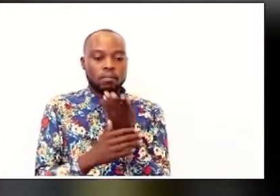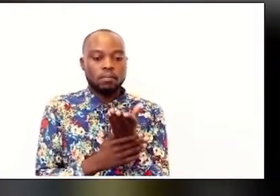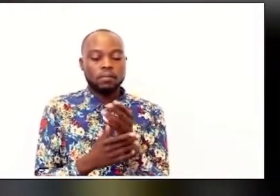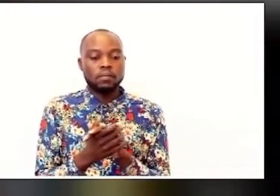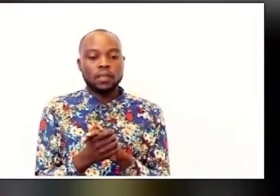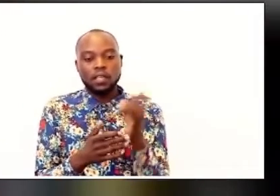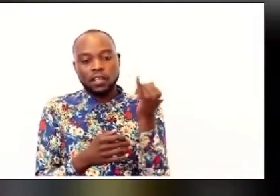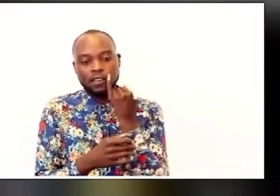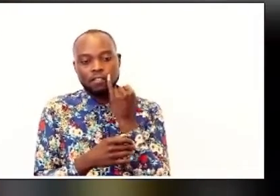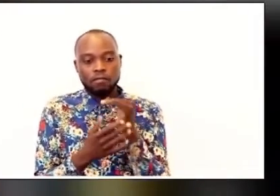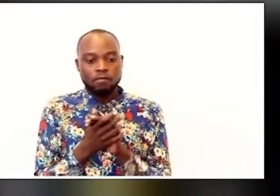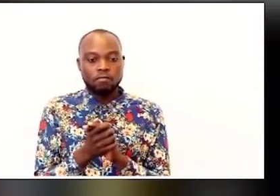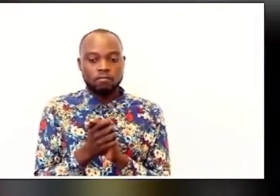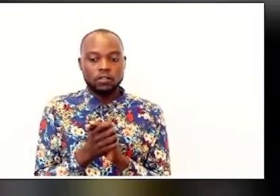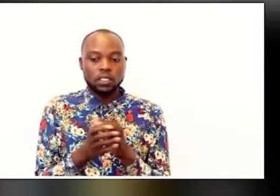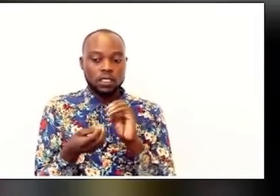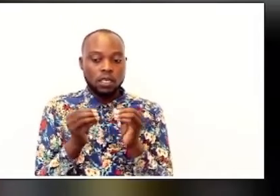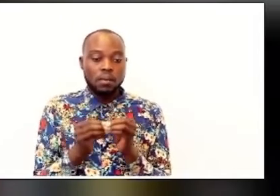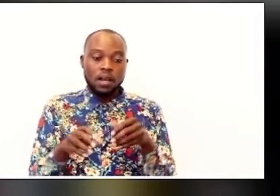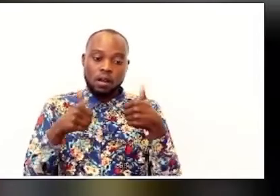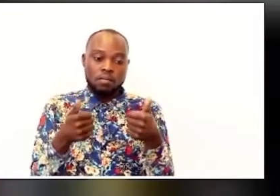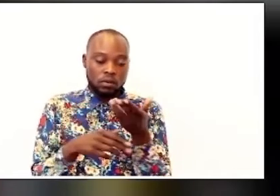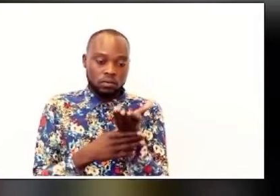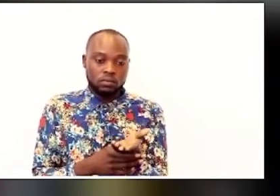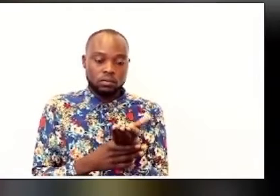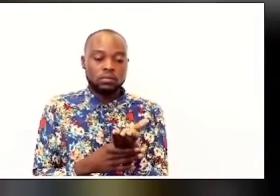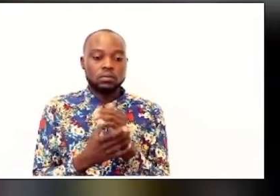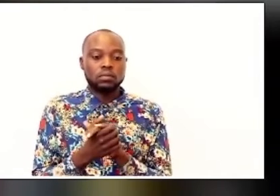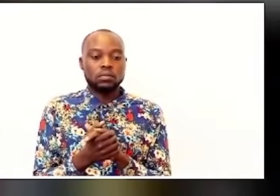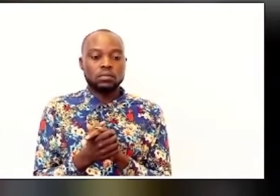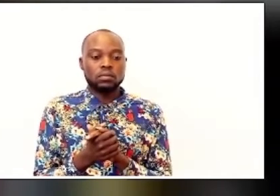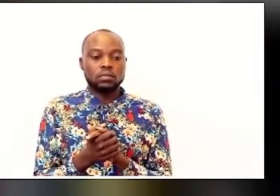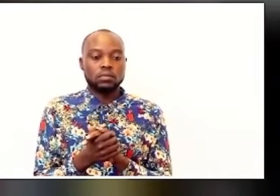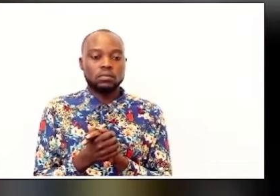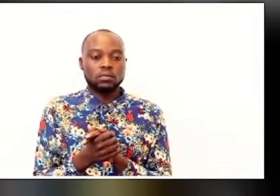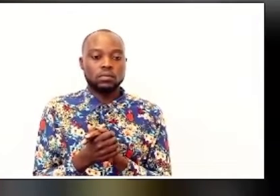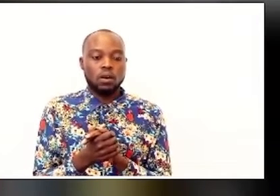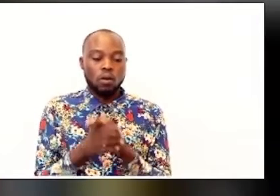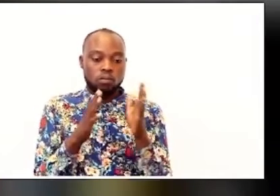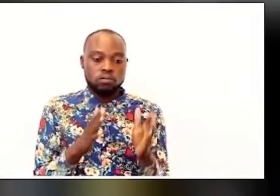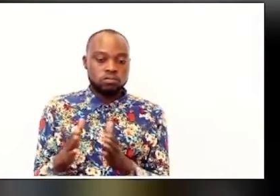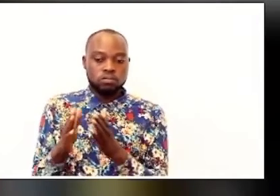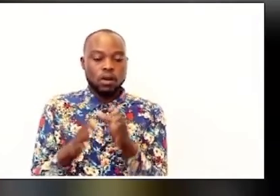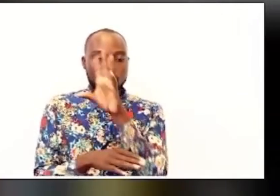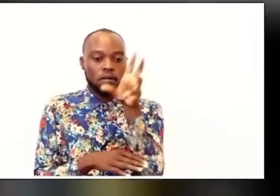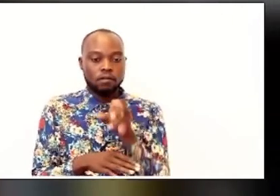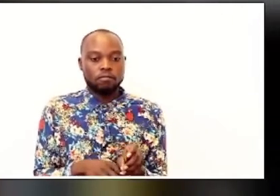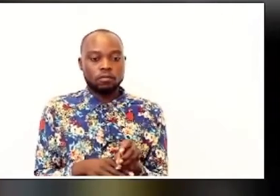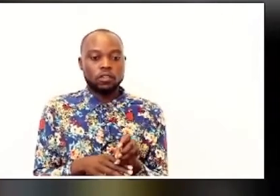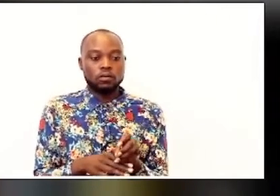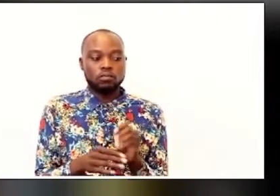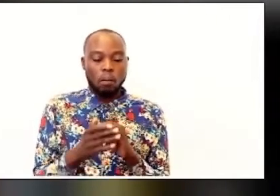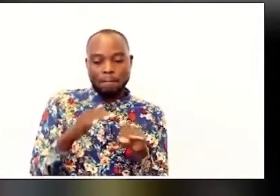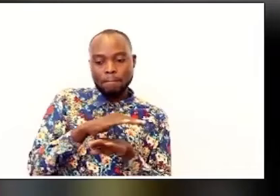we don't shape the expectations of the narrative on COPs, and particularly an African COP under the Egyptian